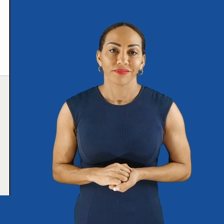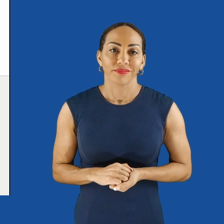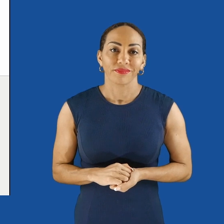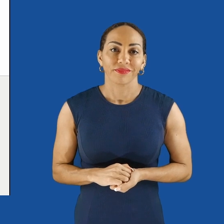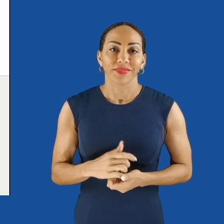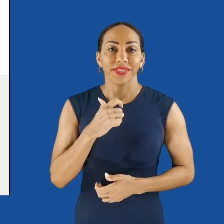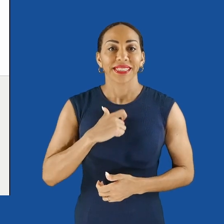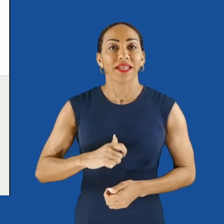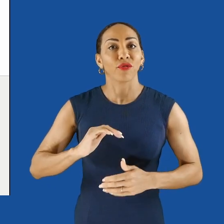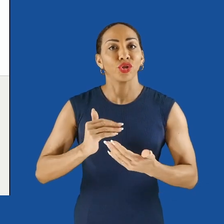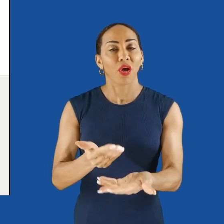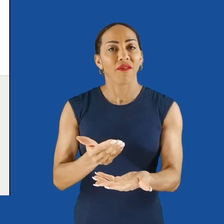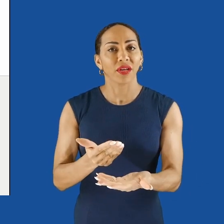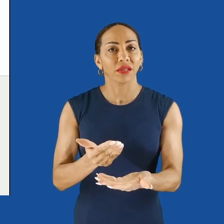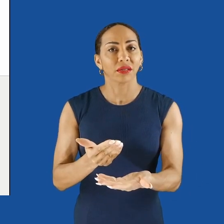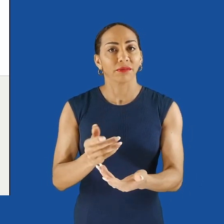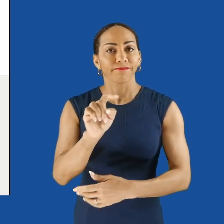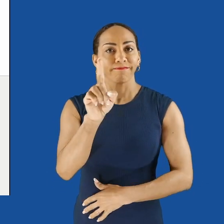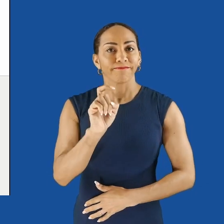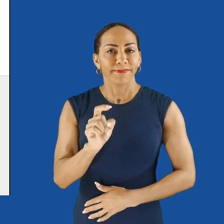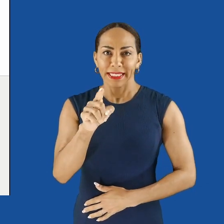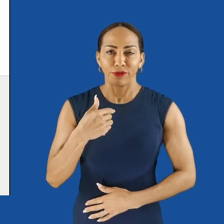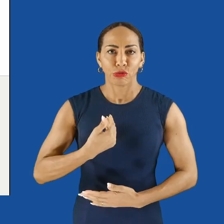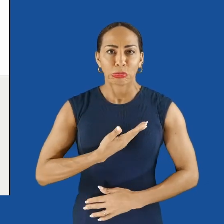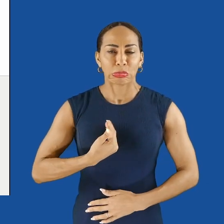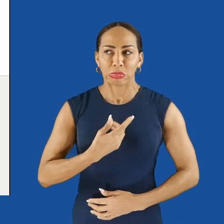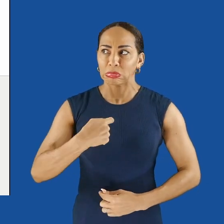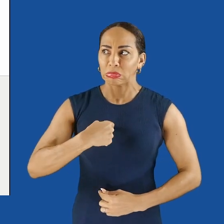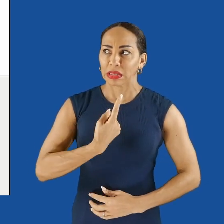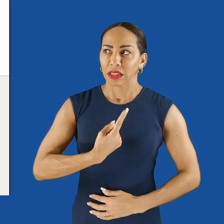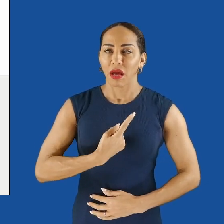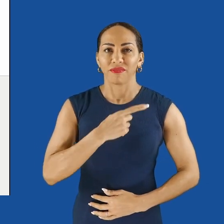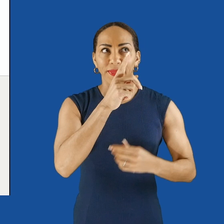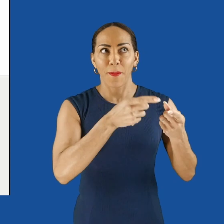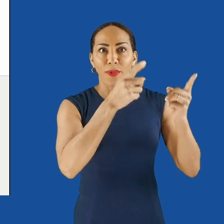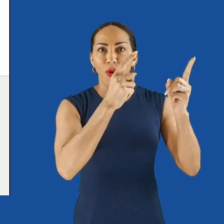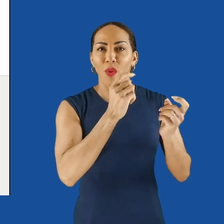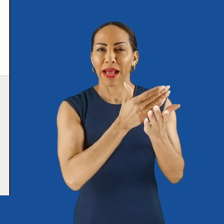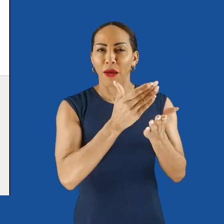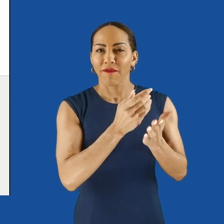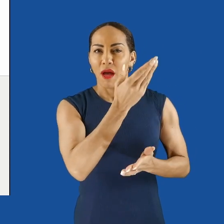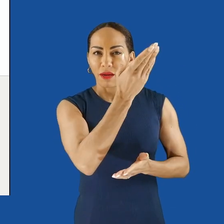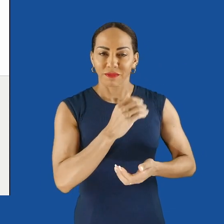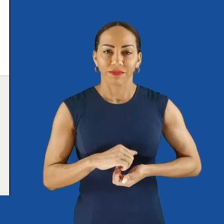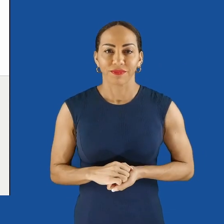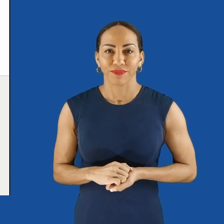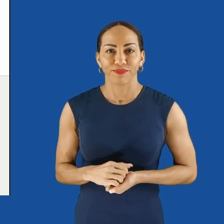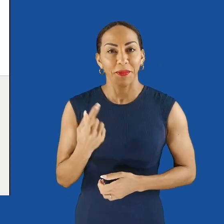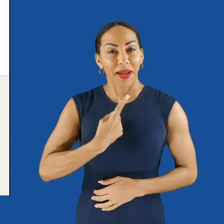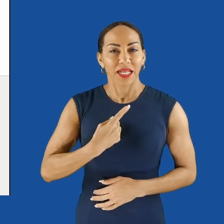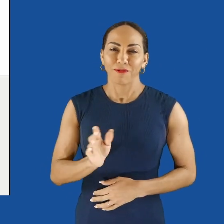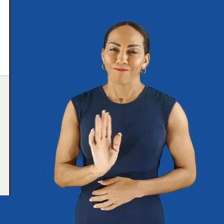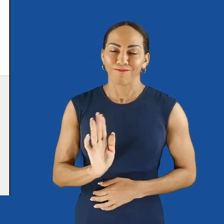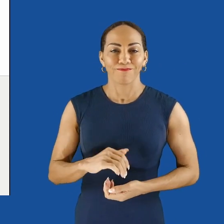Are you a civil servant? If you're not sure whether you are classed as a civil servant, your employer will be able to tell you. And no, I'm not a